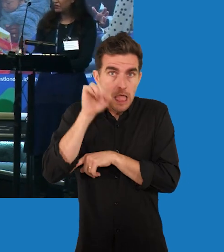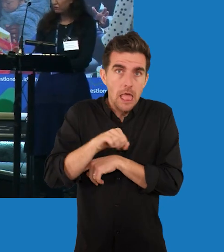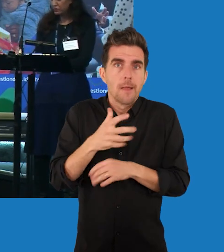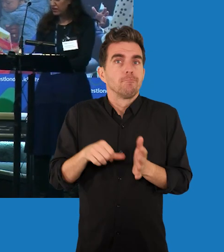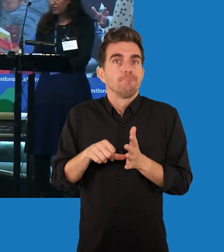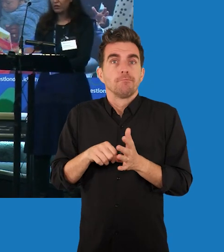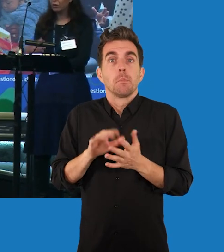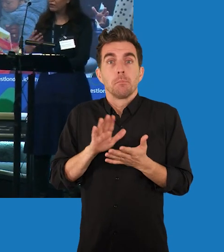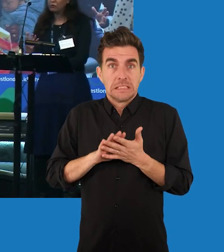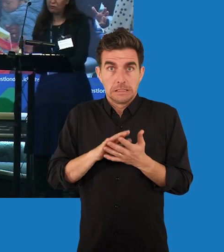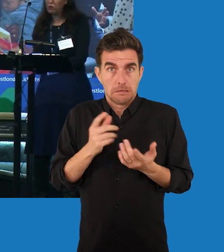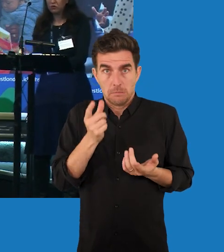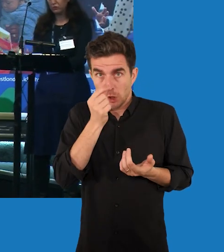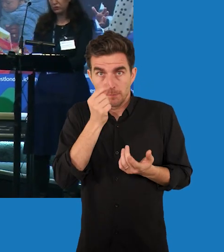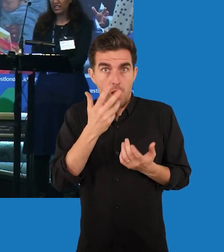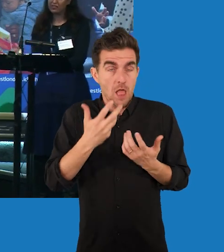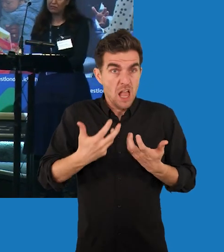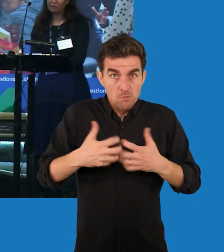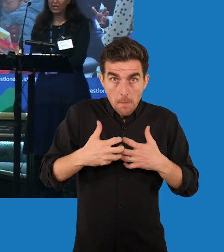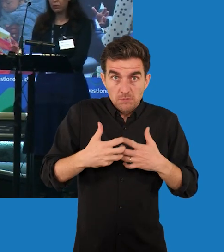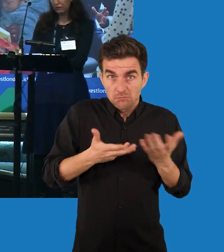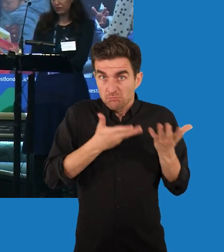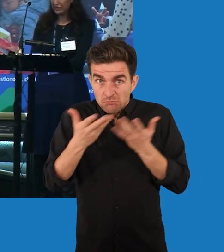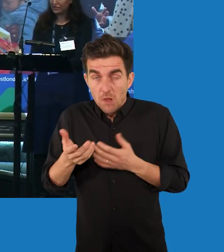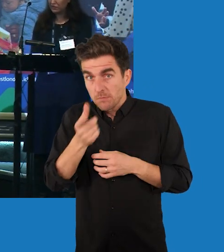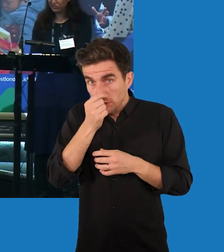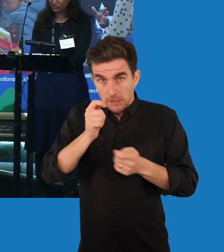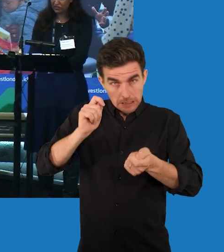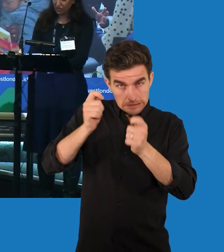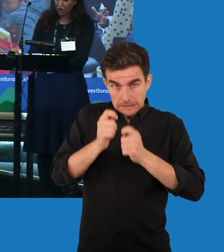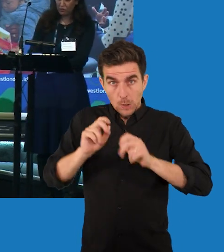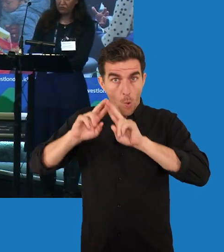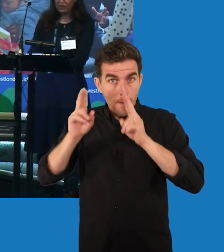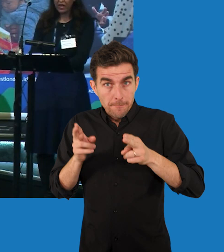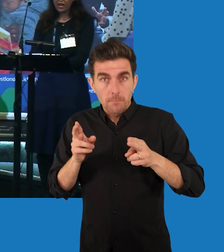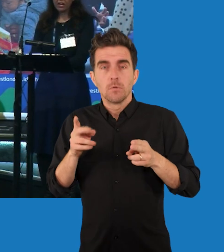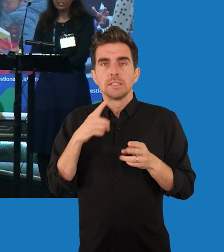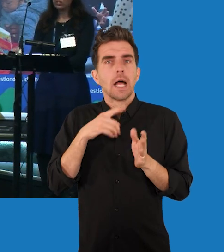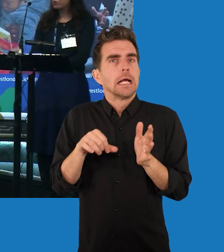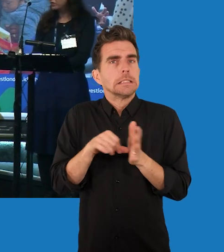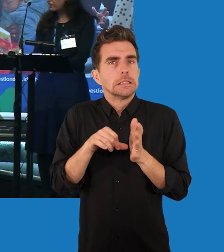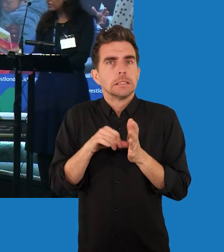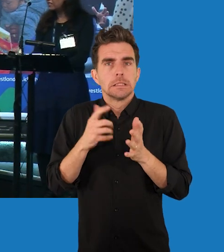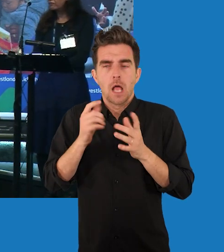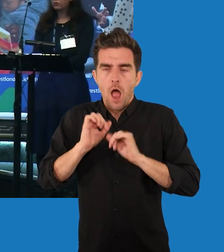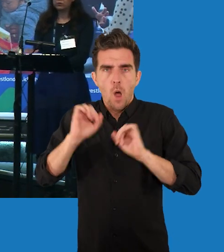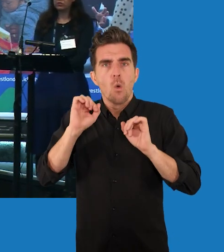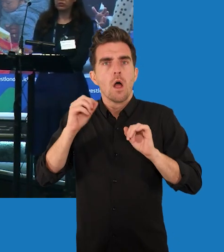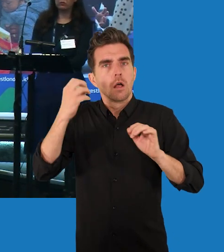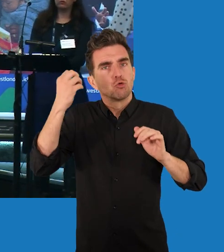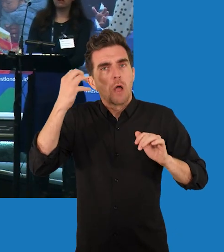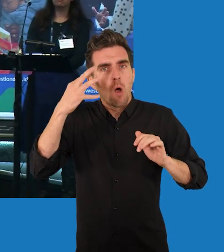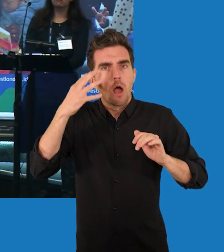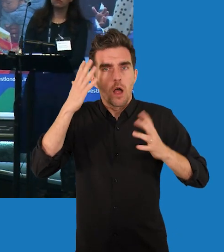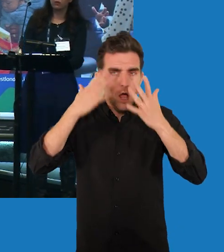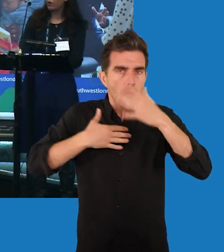to do simple tasks. So would it be possible to get some equipment and adaptations to the home? She was also finding it difficult